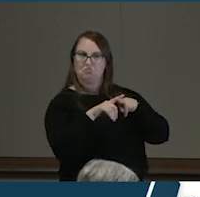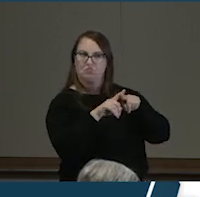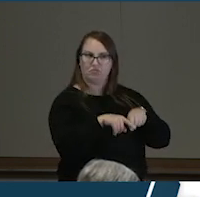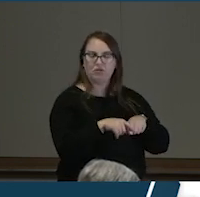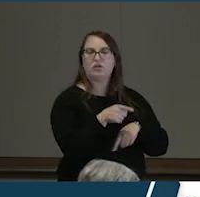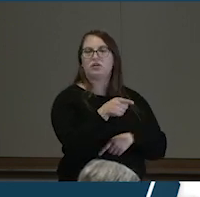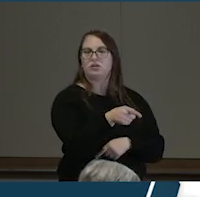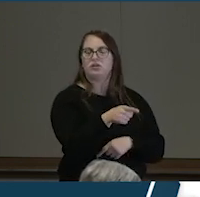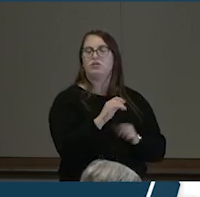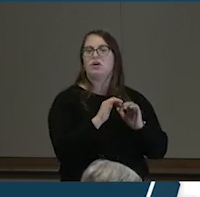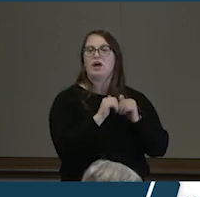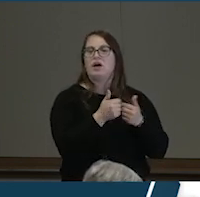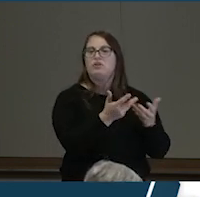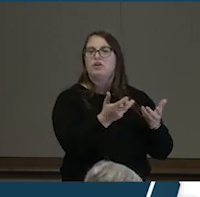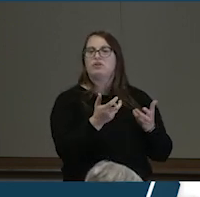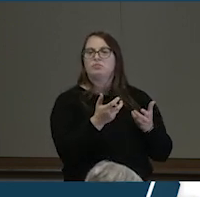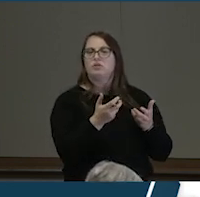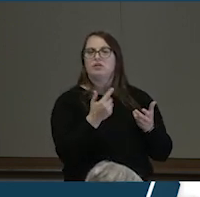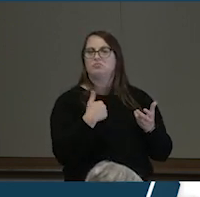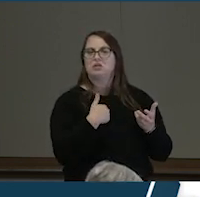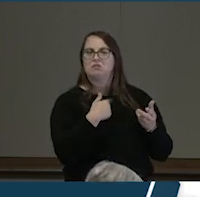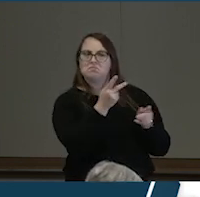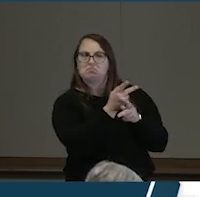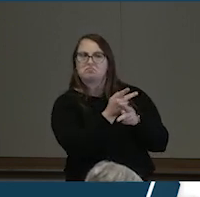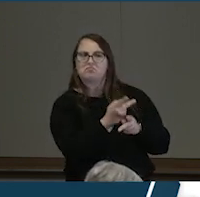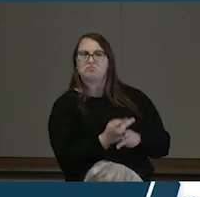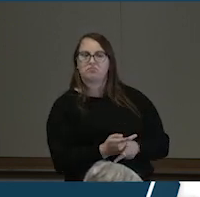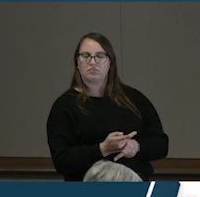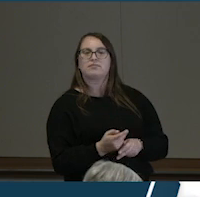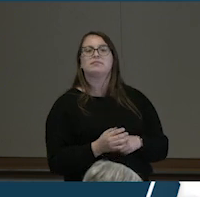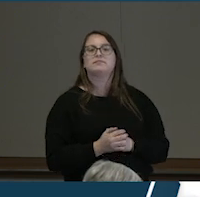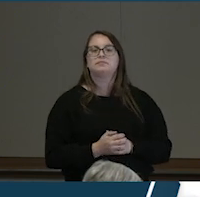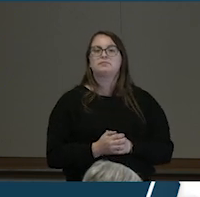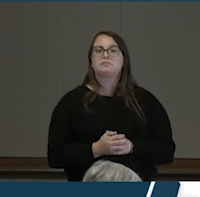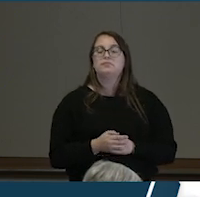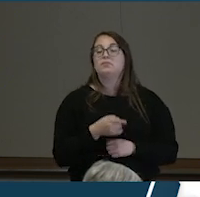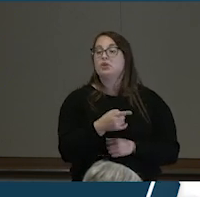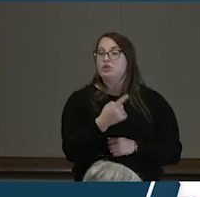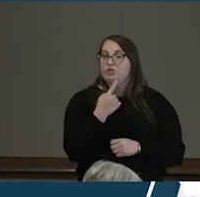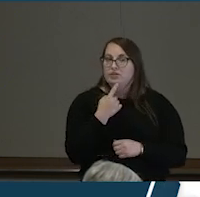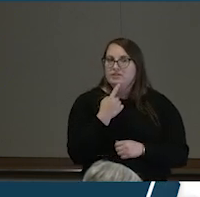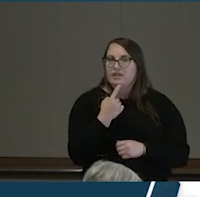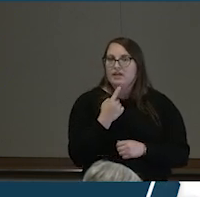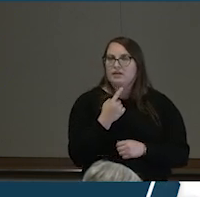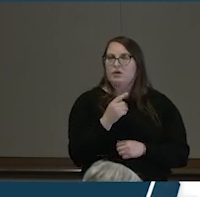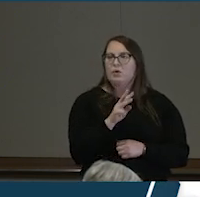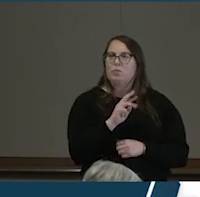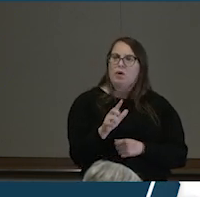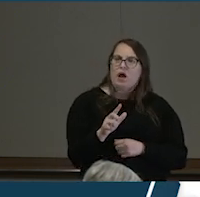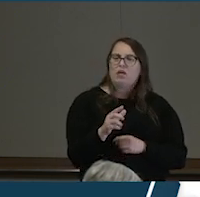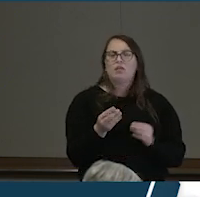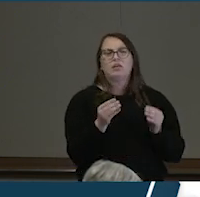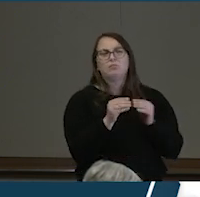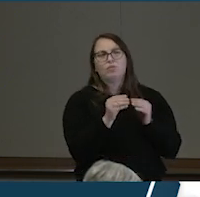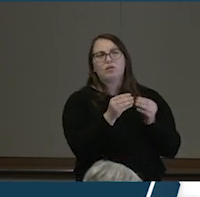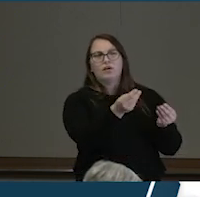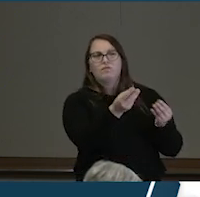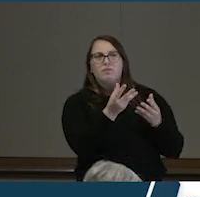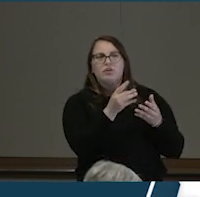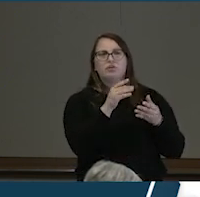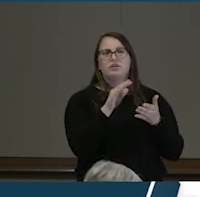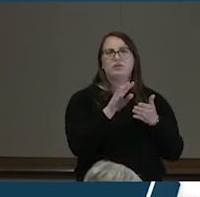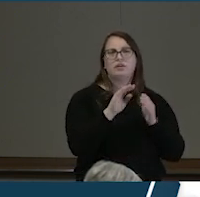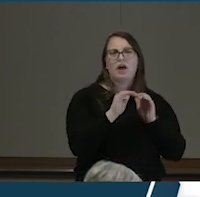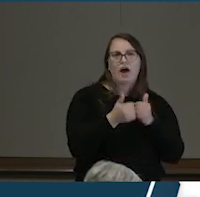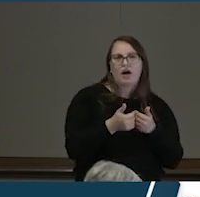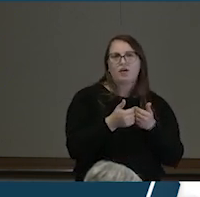want? How do you want me to chase this down? And she said, well, like something, just more information, having the schools be